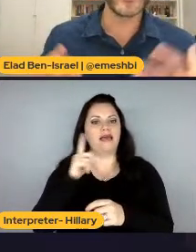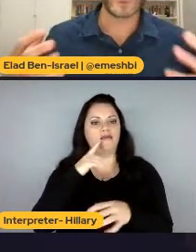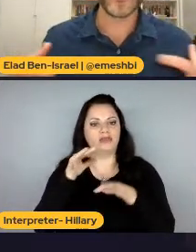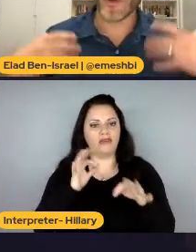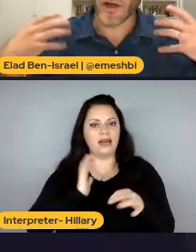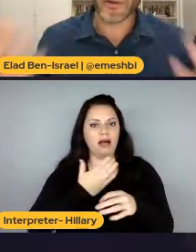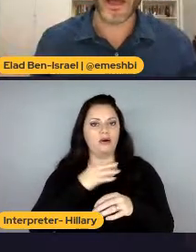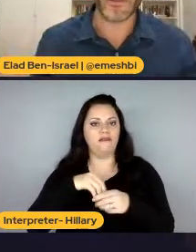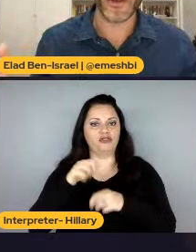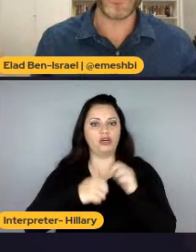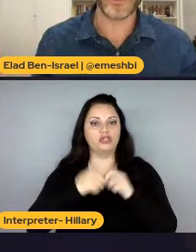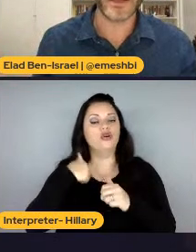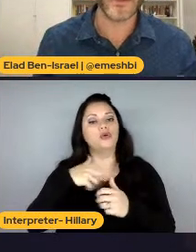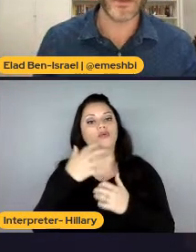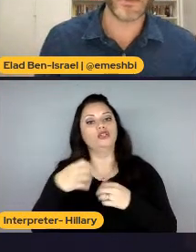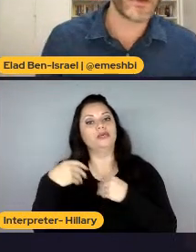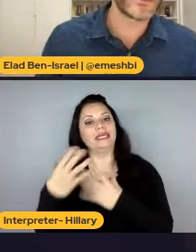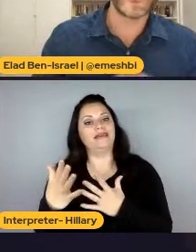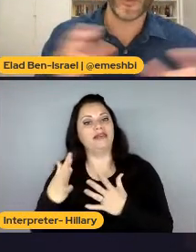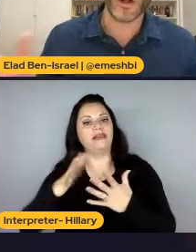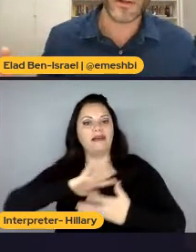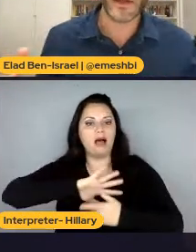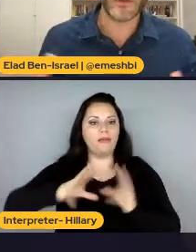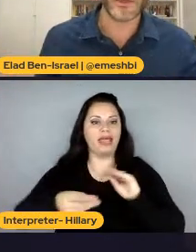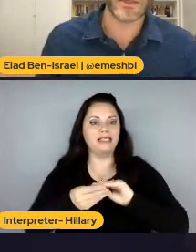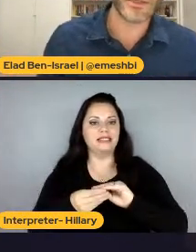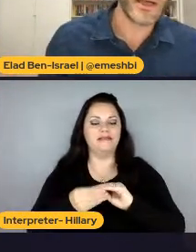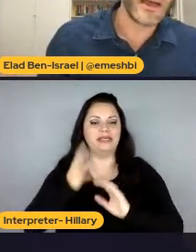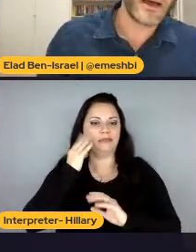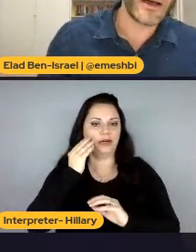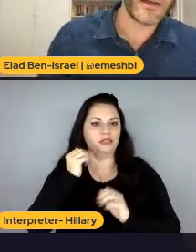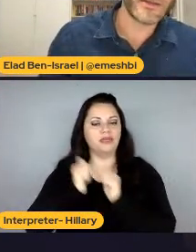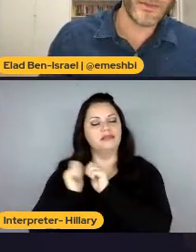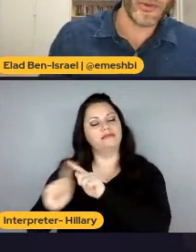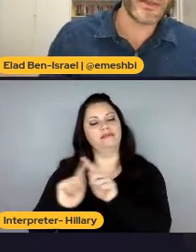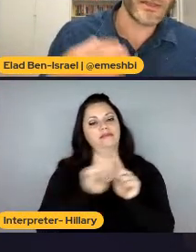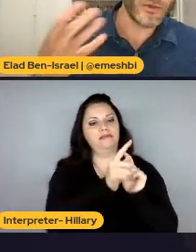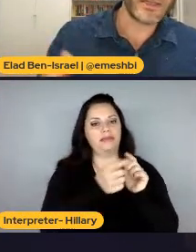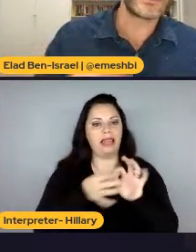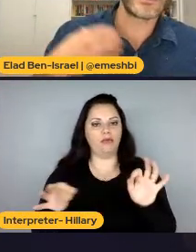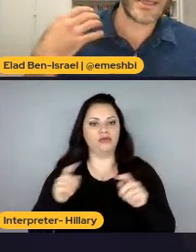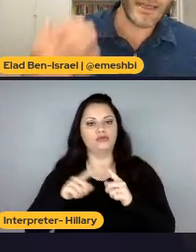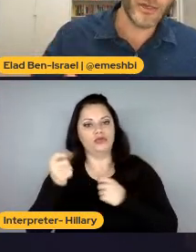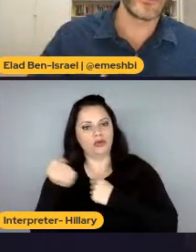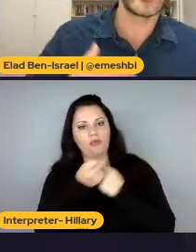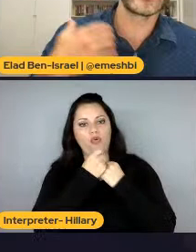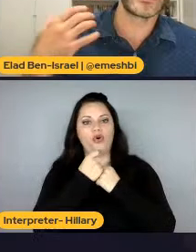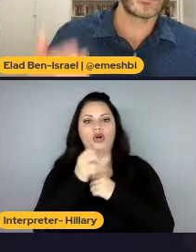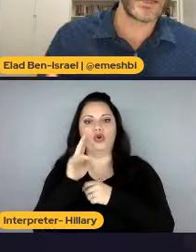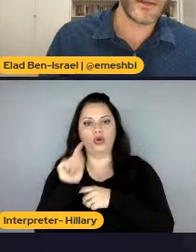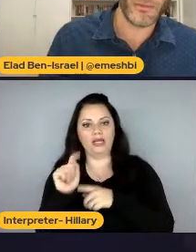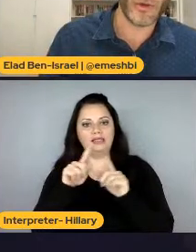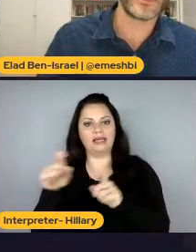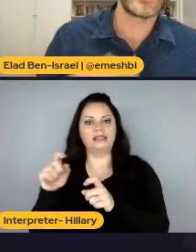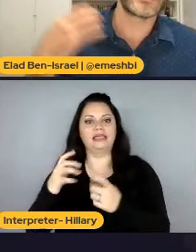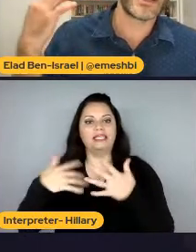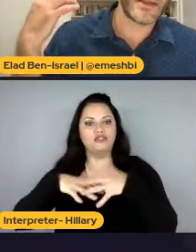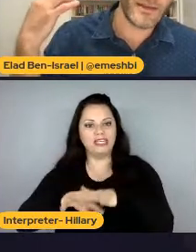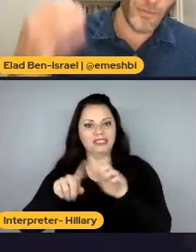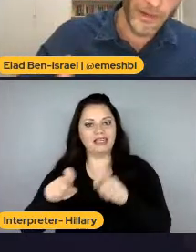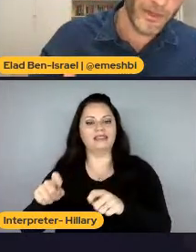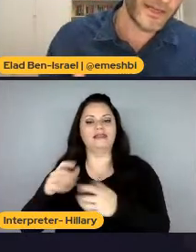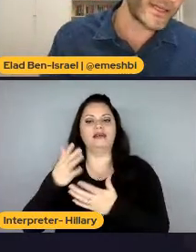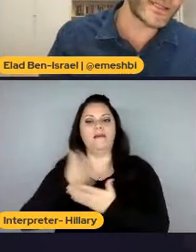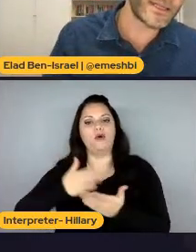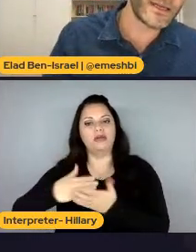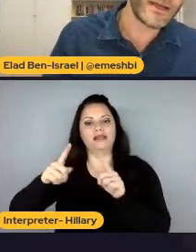And we want to give a comprehensive experience for all the languages to support unit testing and integration testing and component testing